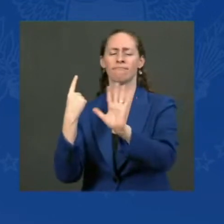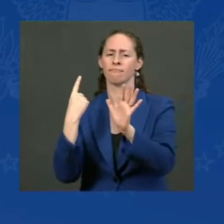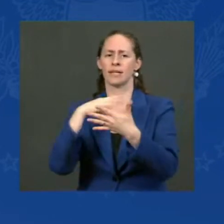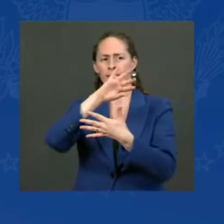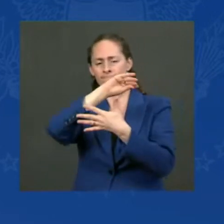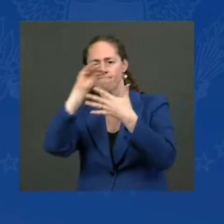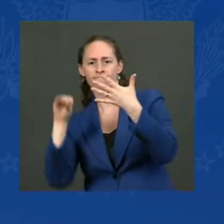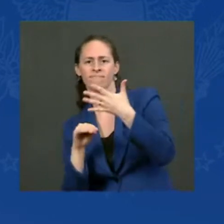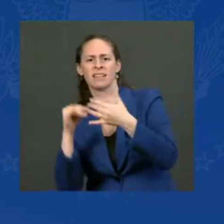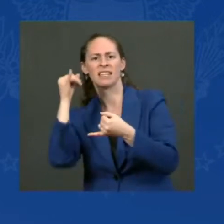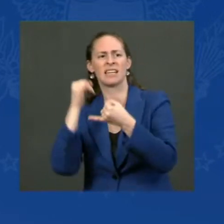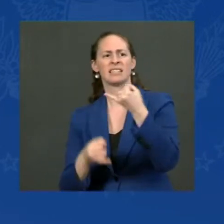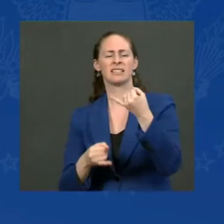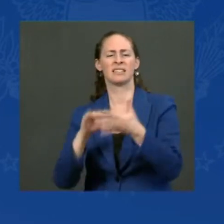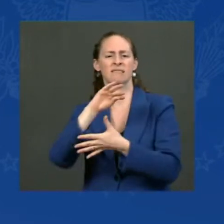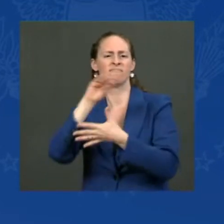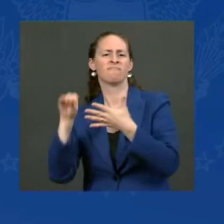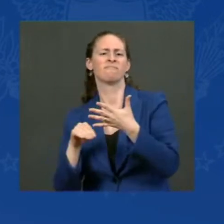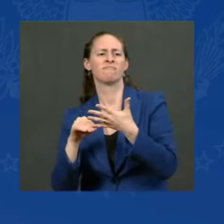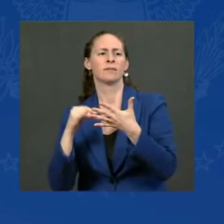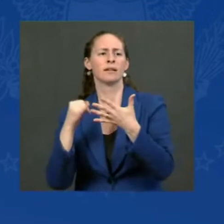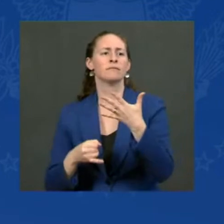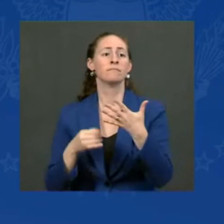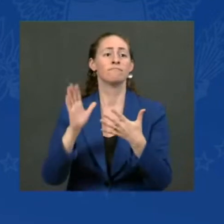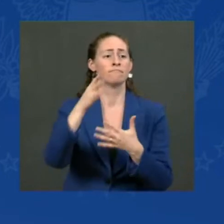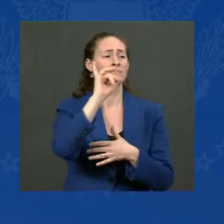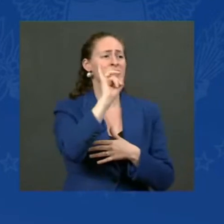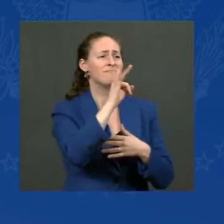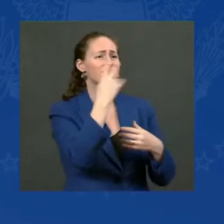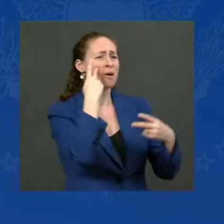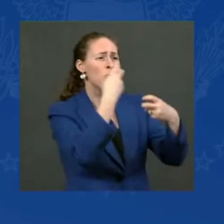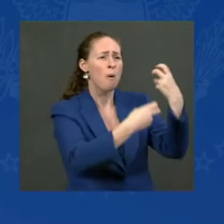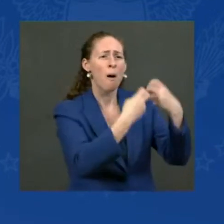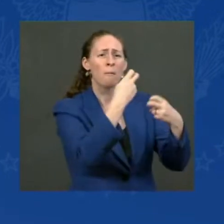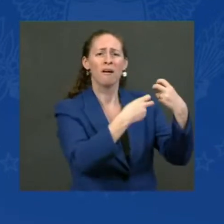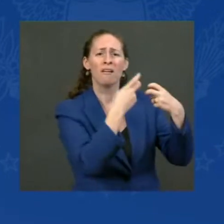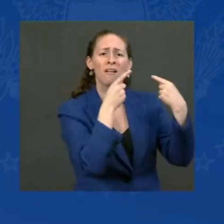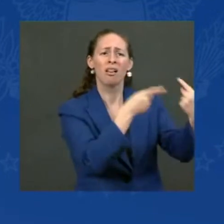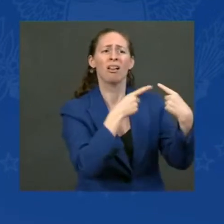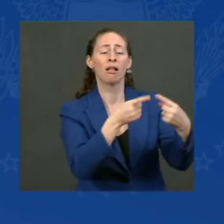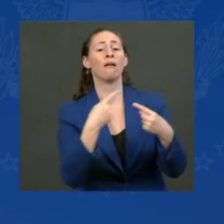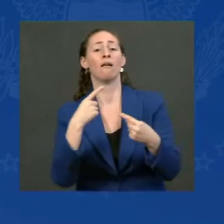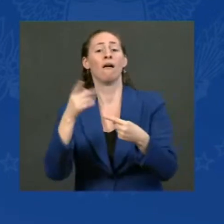not be used as an answer to every problem we see around the world.